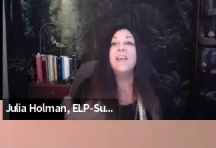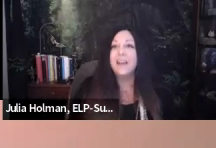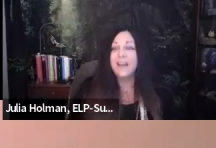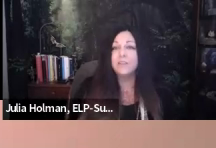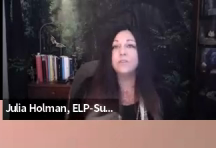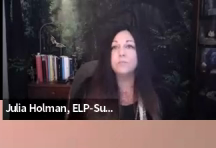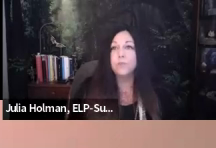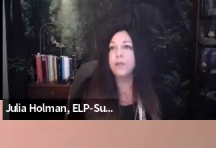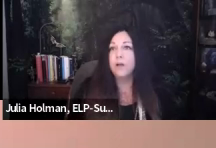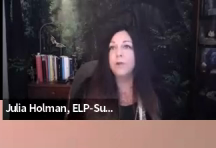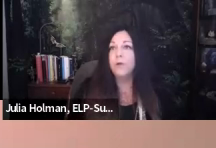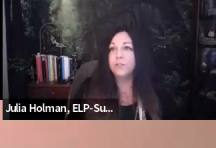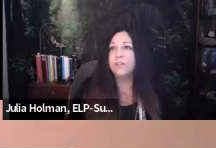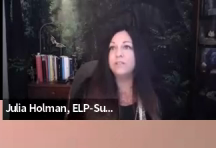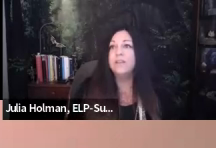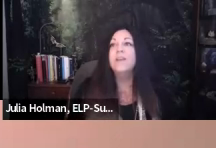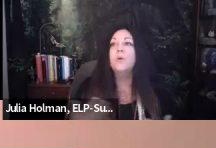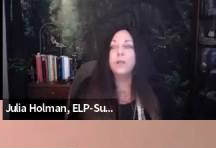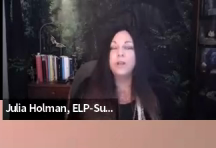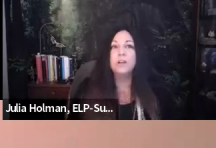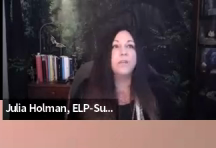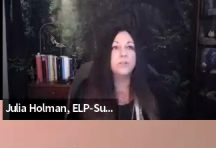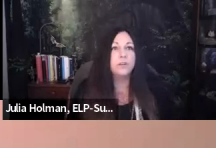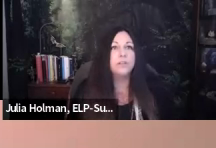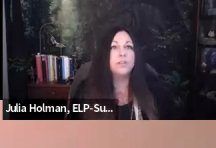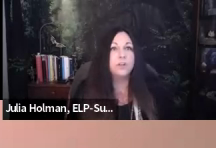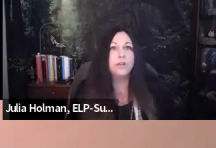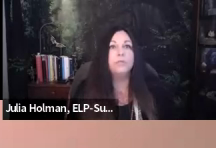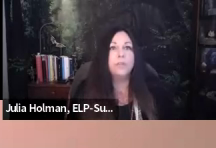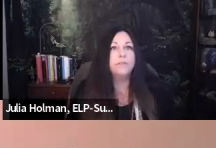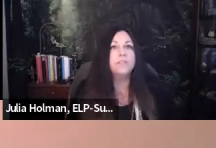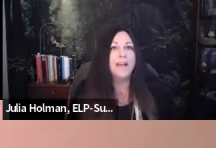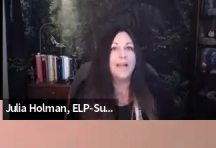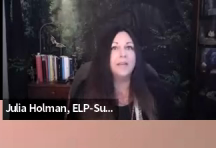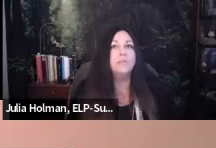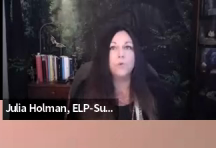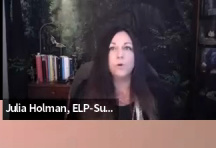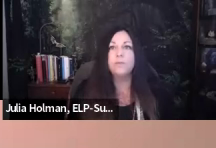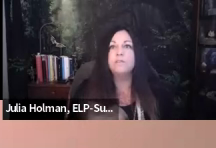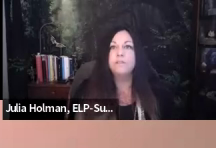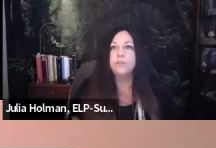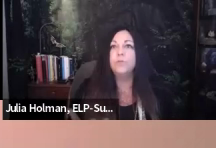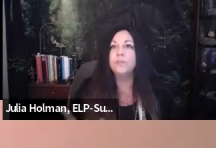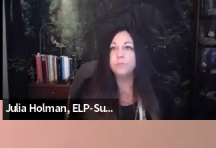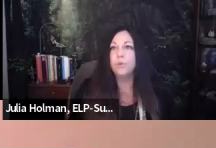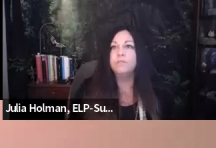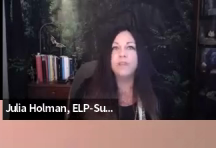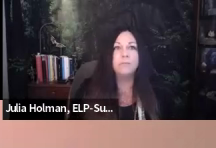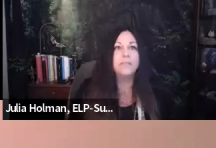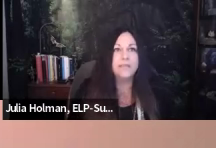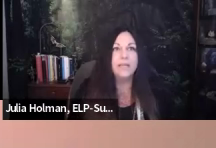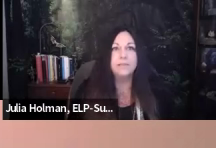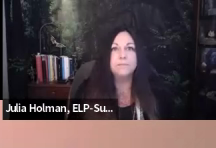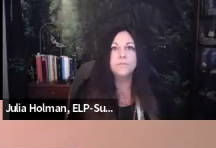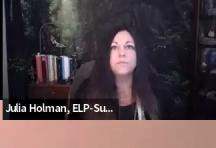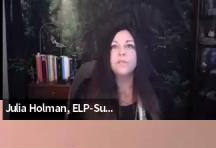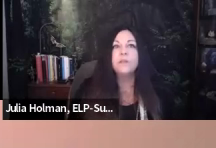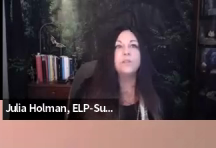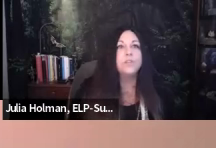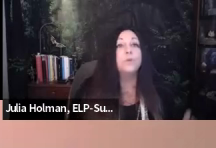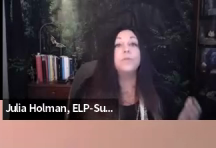process and answers some really common questions. We're here to make sure that the journey really feels guided, informed, and filled with the support families